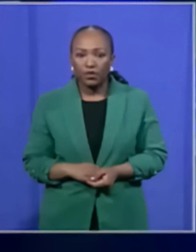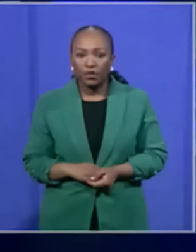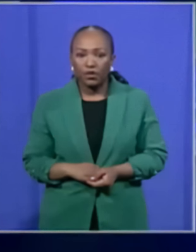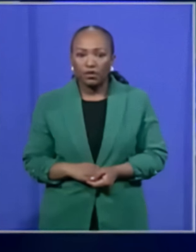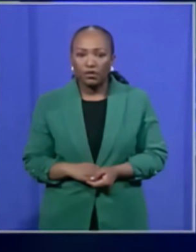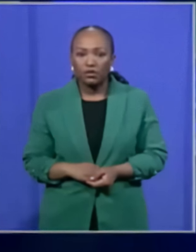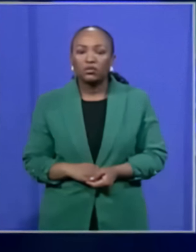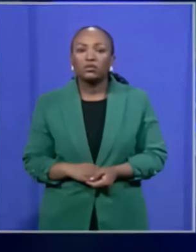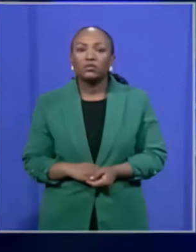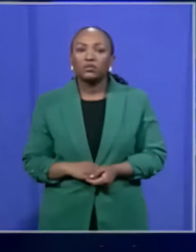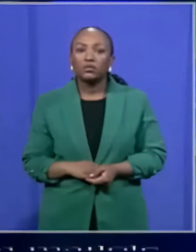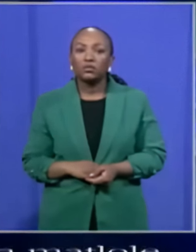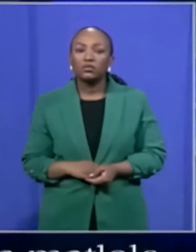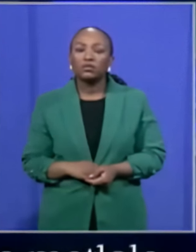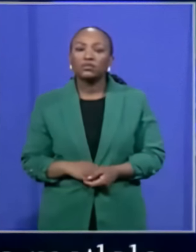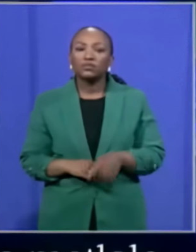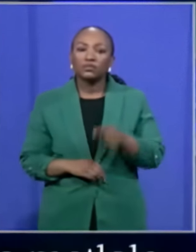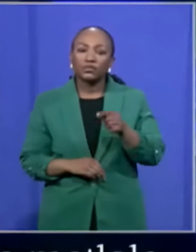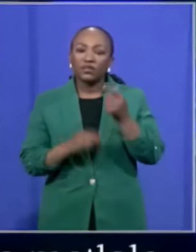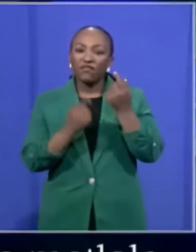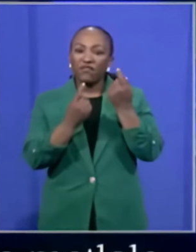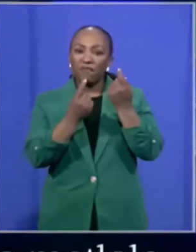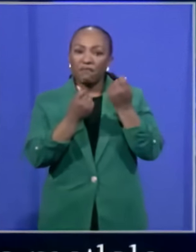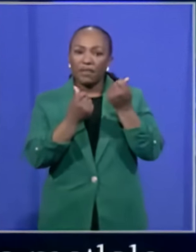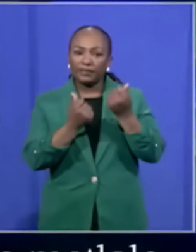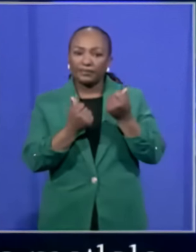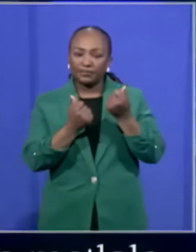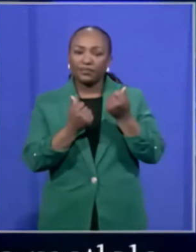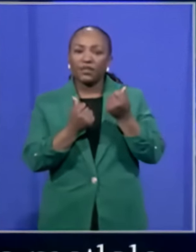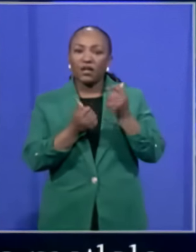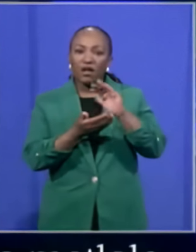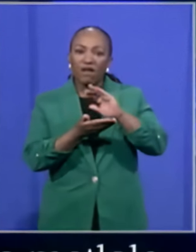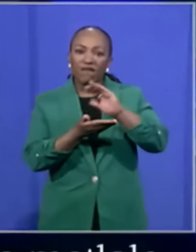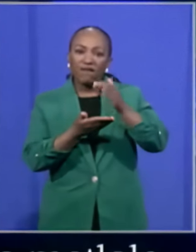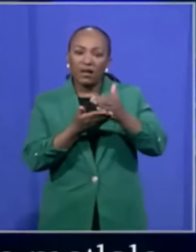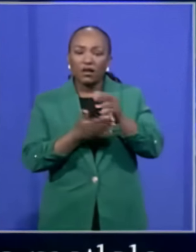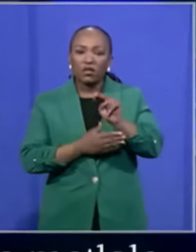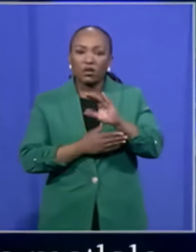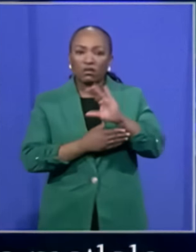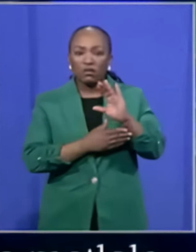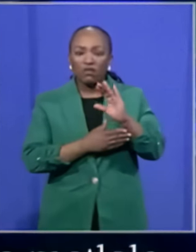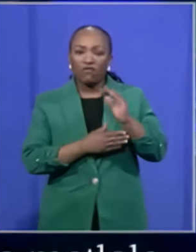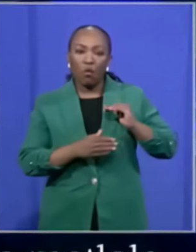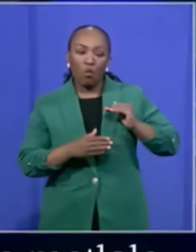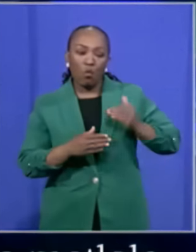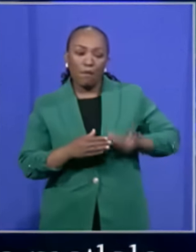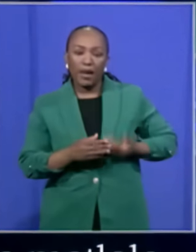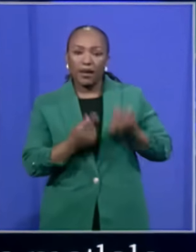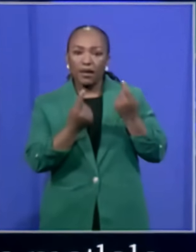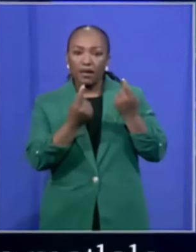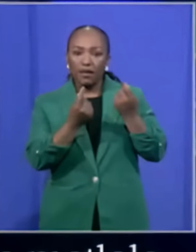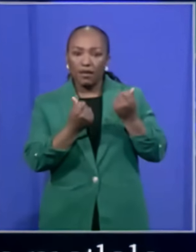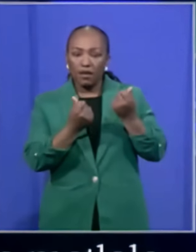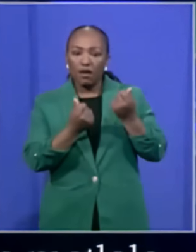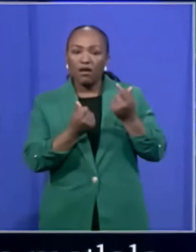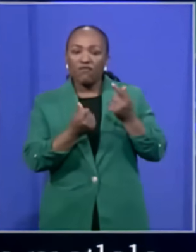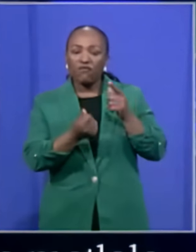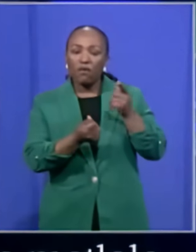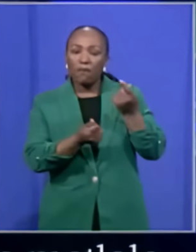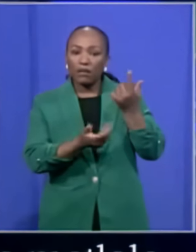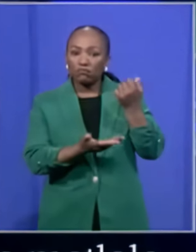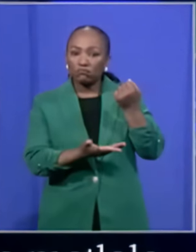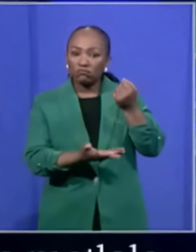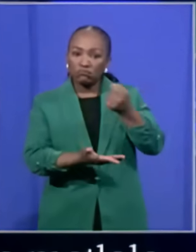Letlole la naha le tshetsang dikgwebo ka ditjhelete profenseng ya Northern Cape le re dikgwebo tsa basadi ke tsona tse nang le botshepehi, kgatelopele